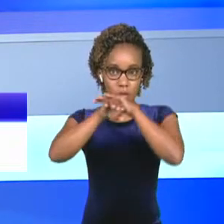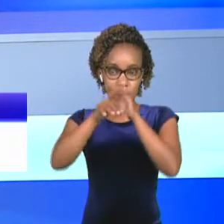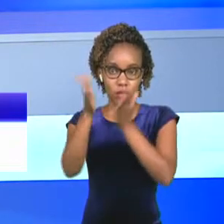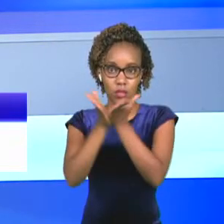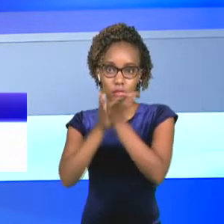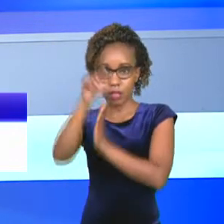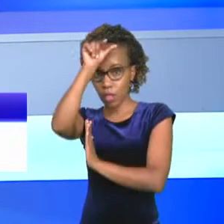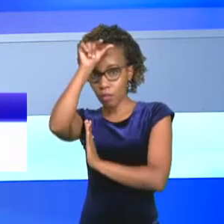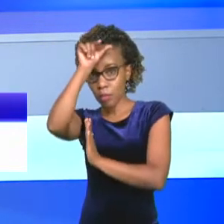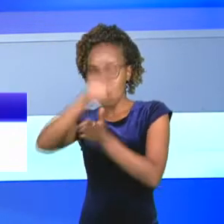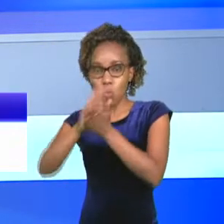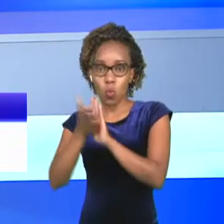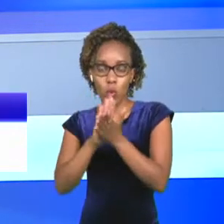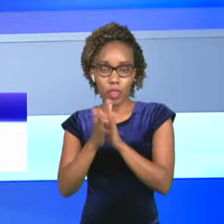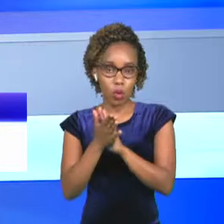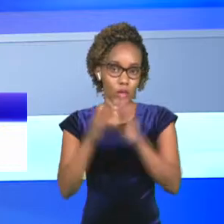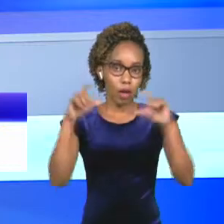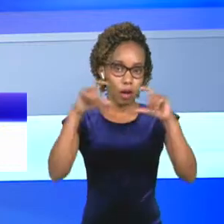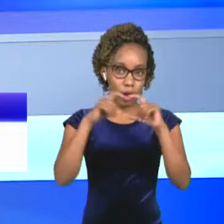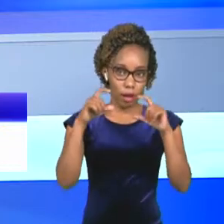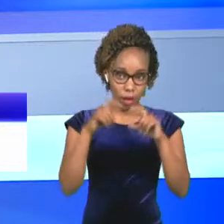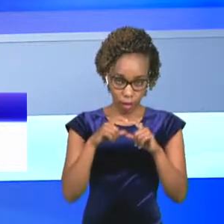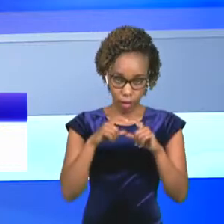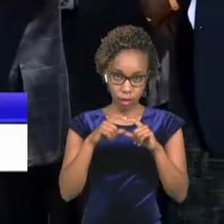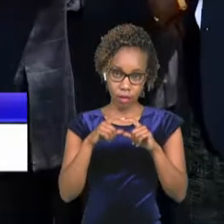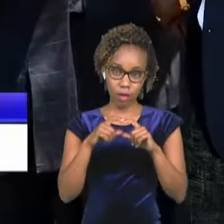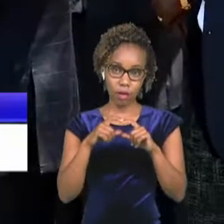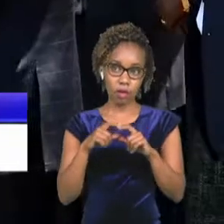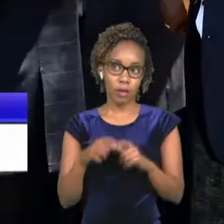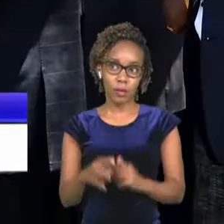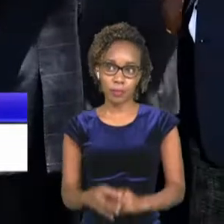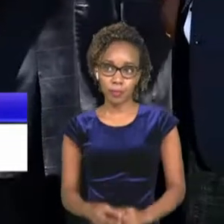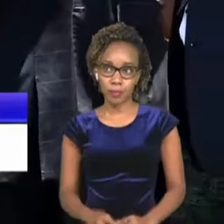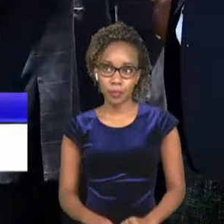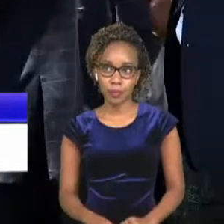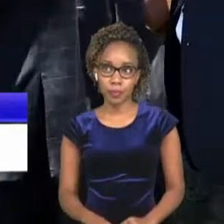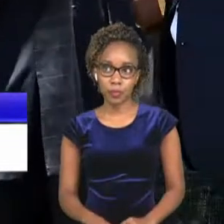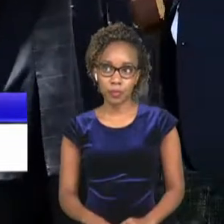new document, Andrew Kero reports.